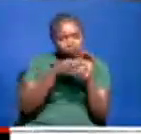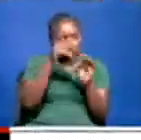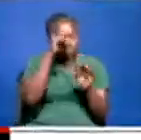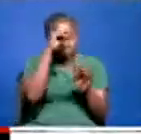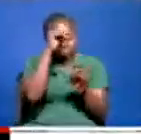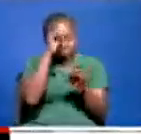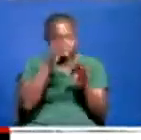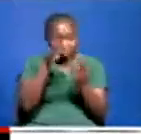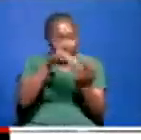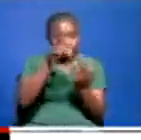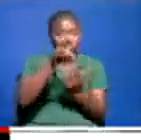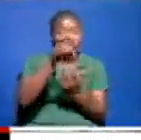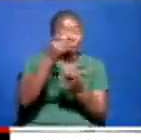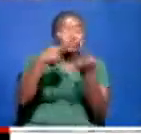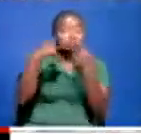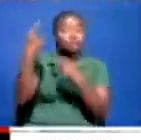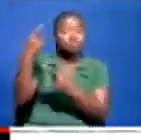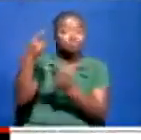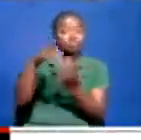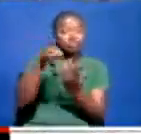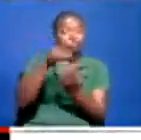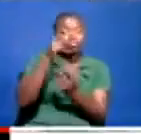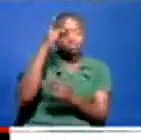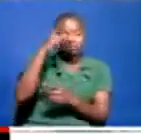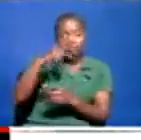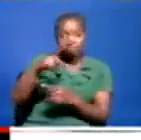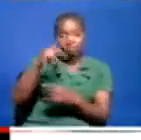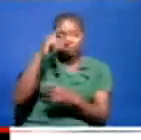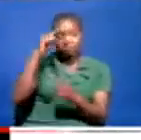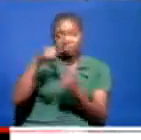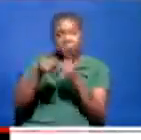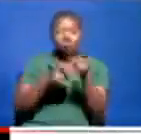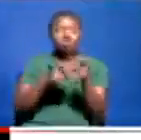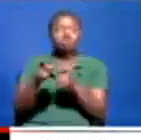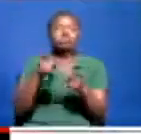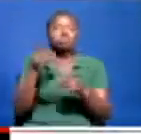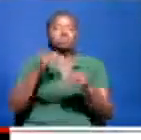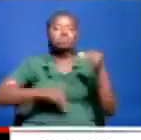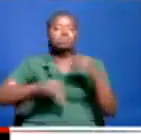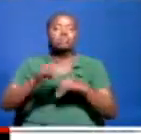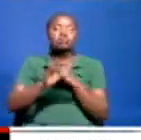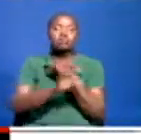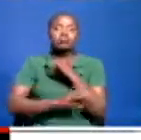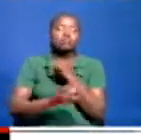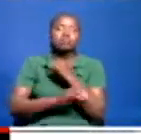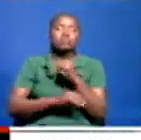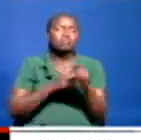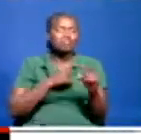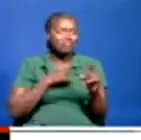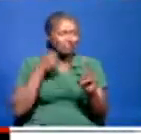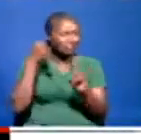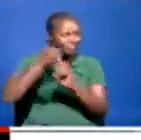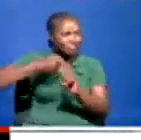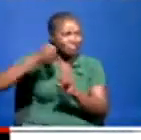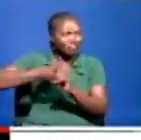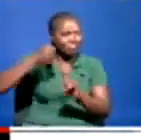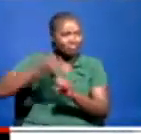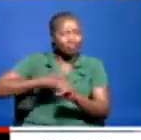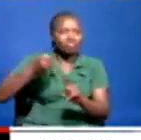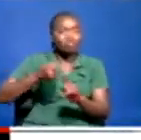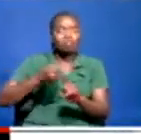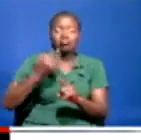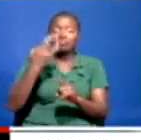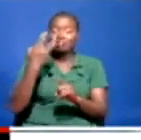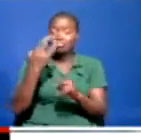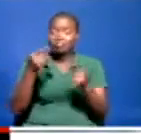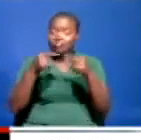elected, will prioritize policies meant to curb the corruption vice in the country. Tupigane ni wale maadui wetu makubwa wanne.